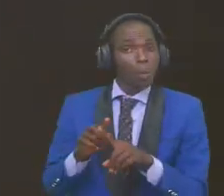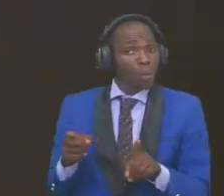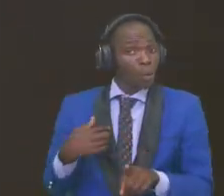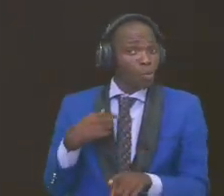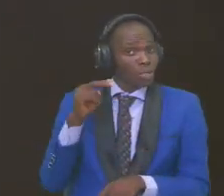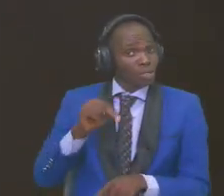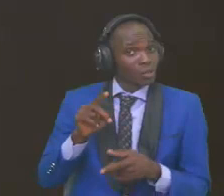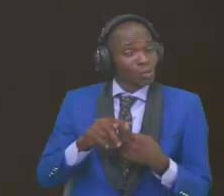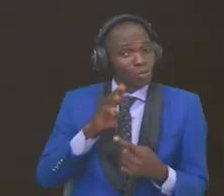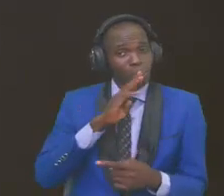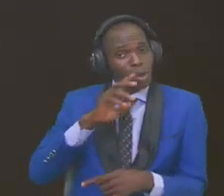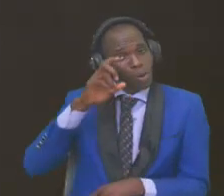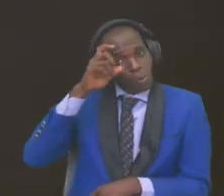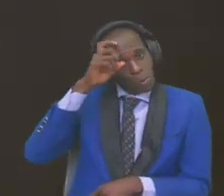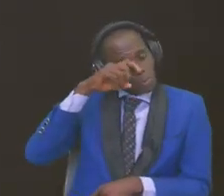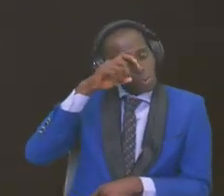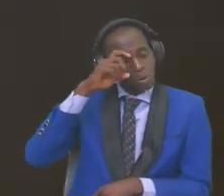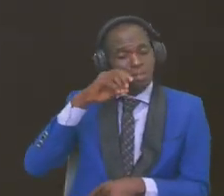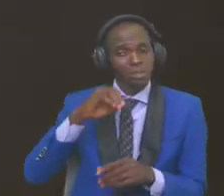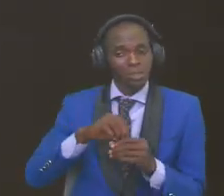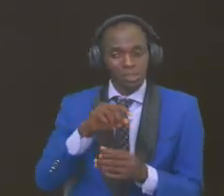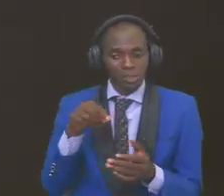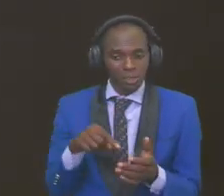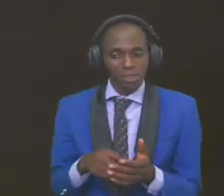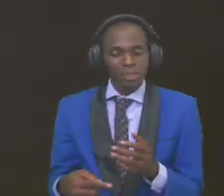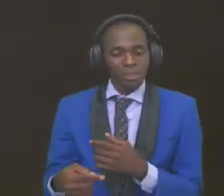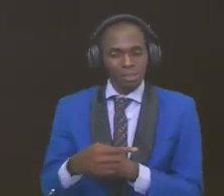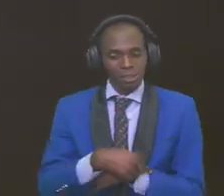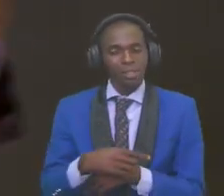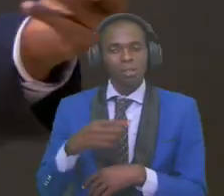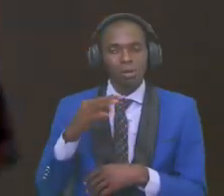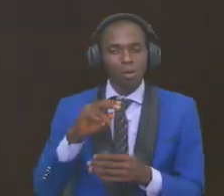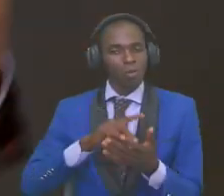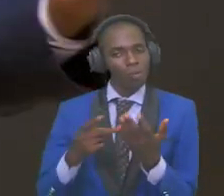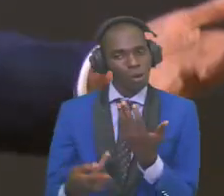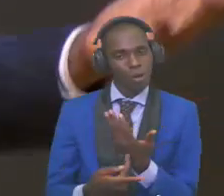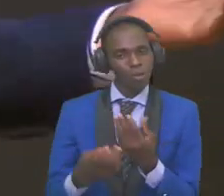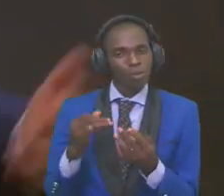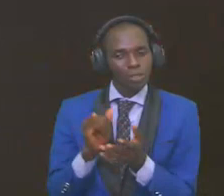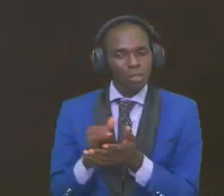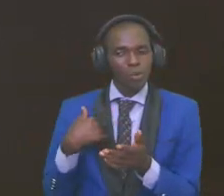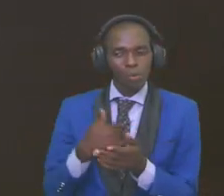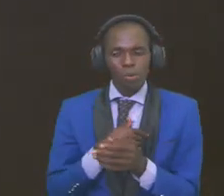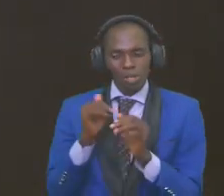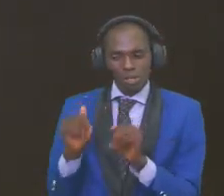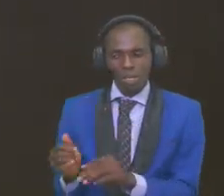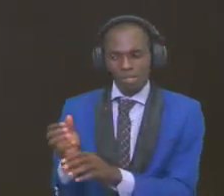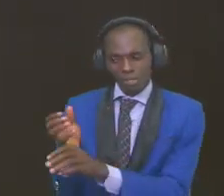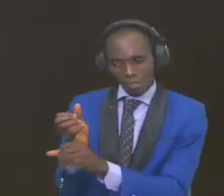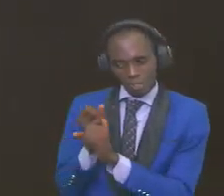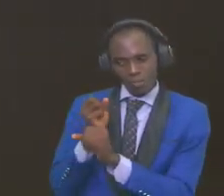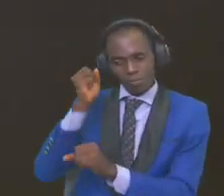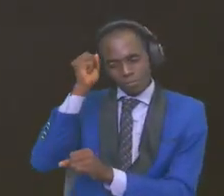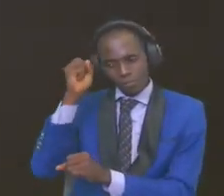wise in these days of crusade, so that we'll be able to have his support. They're